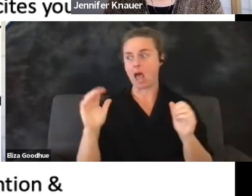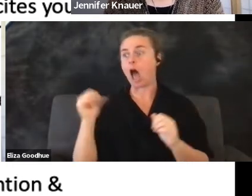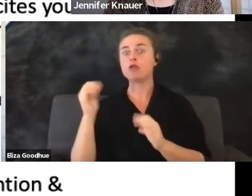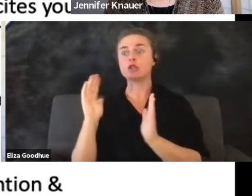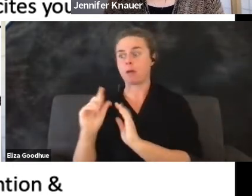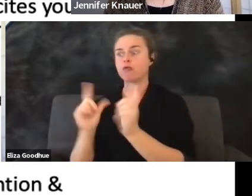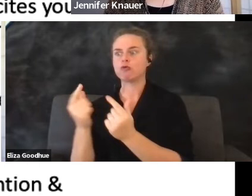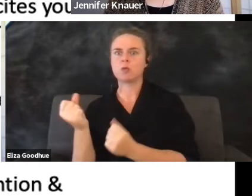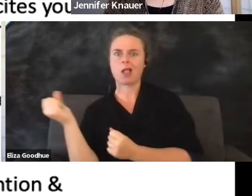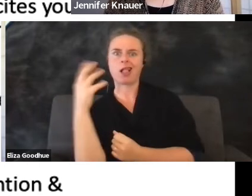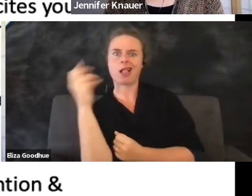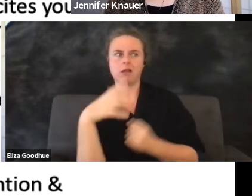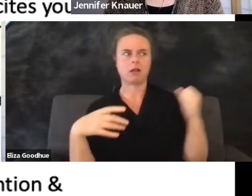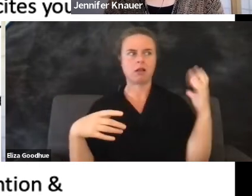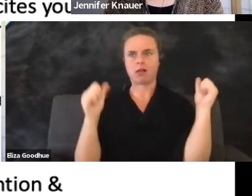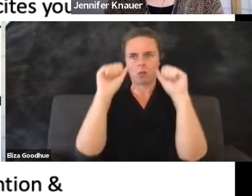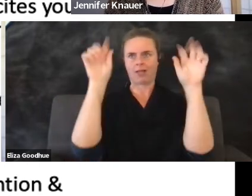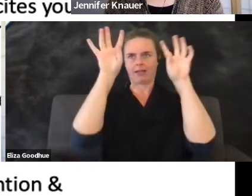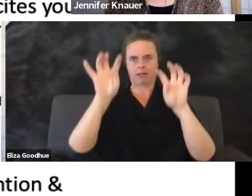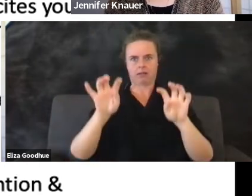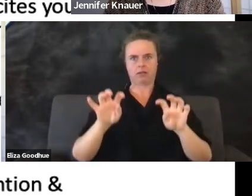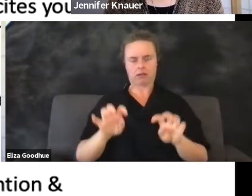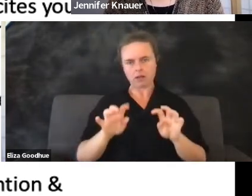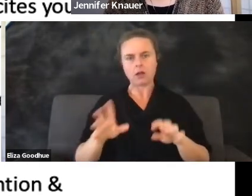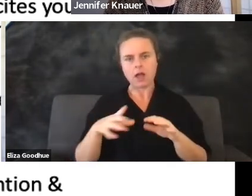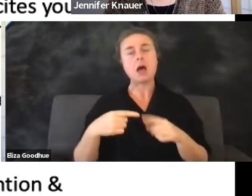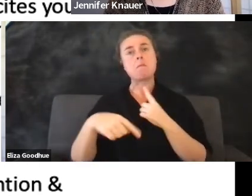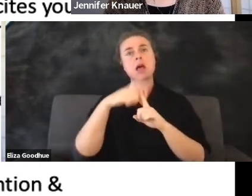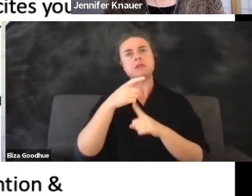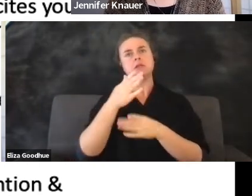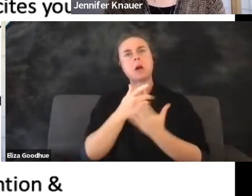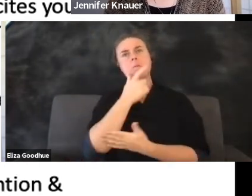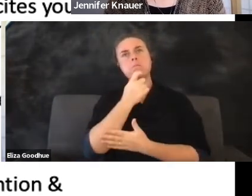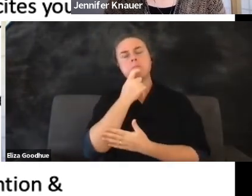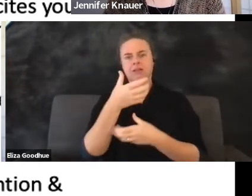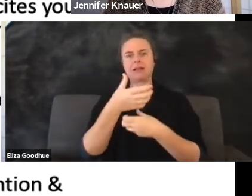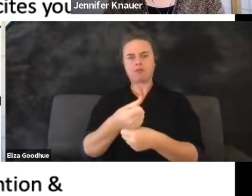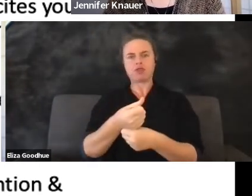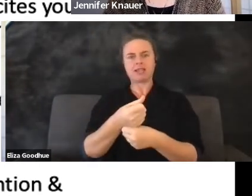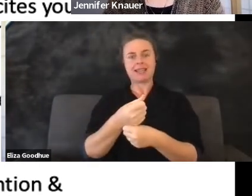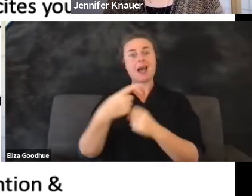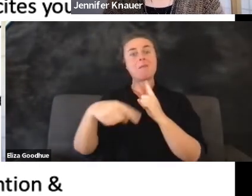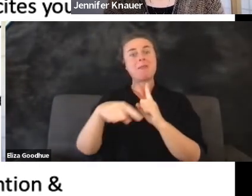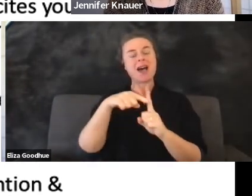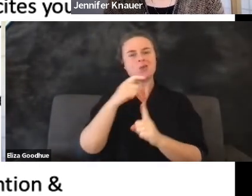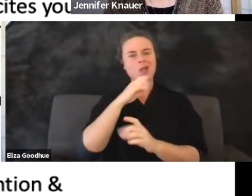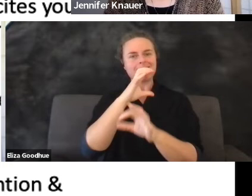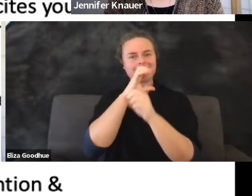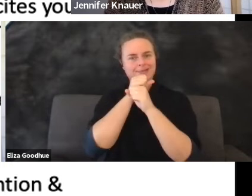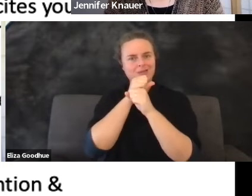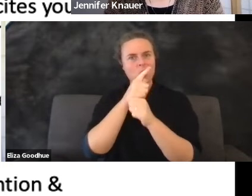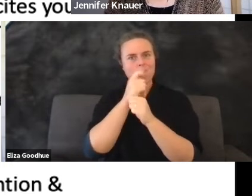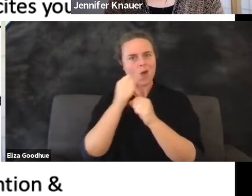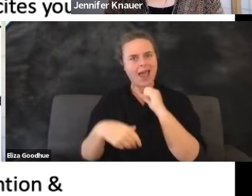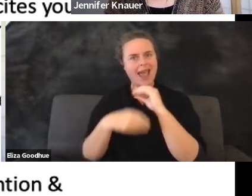summary of some of the content you're covering, and there is some semblance of anonymity to it, meaning that your Zoom registration is not attached